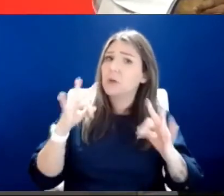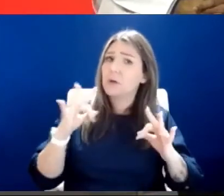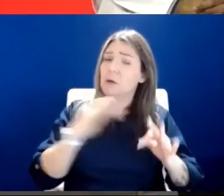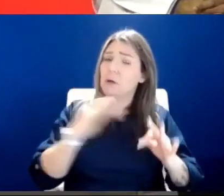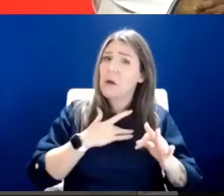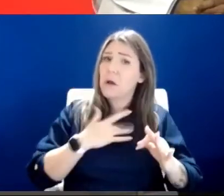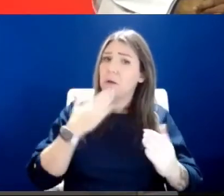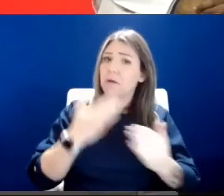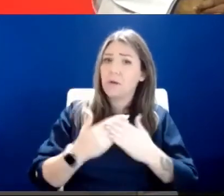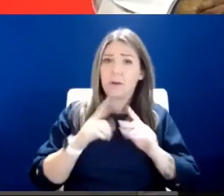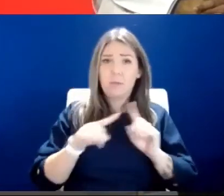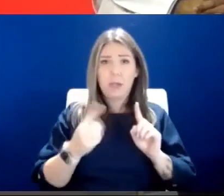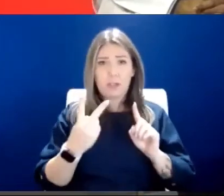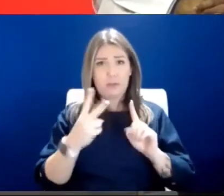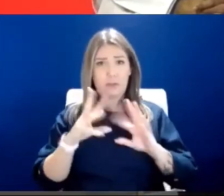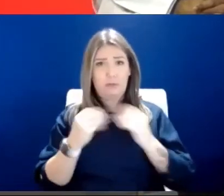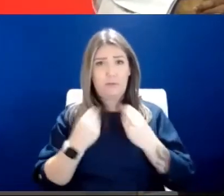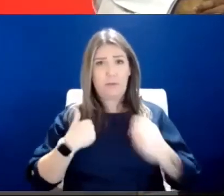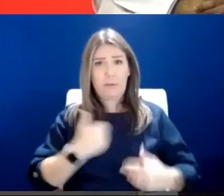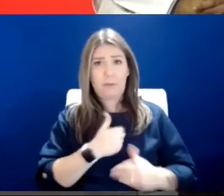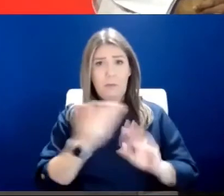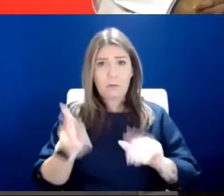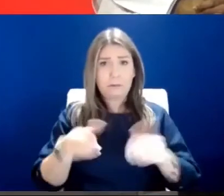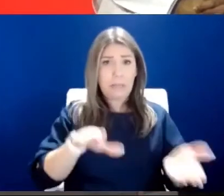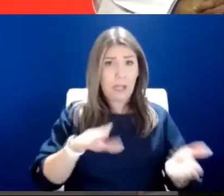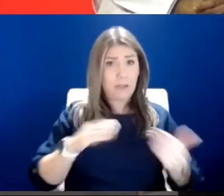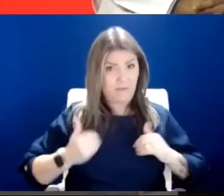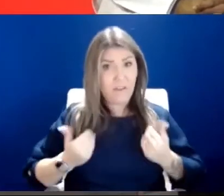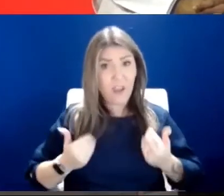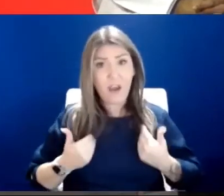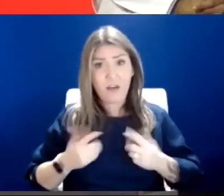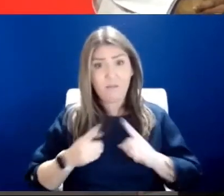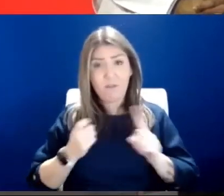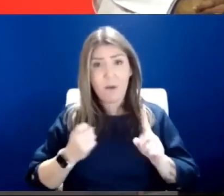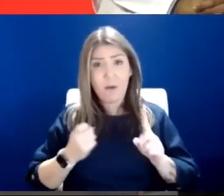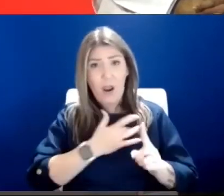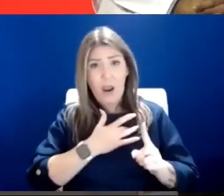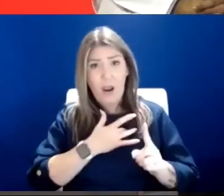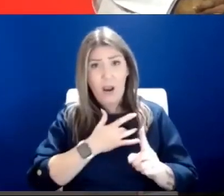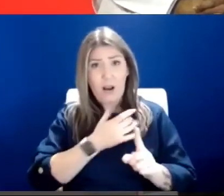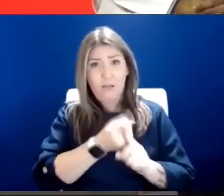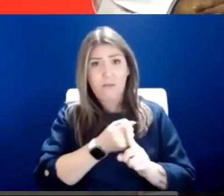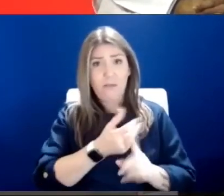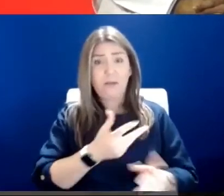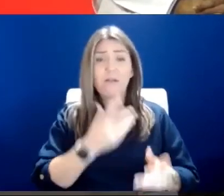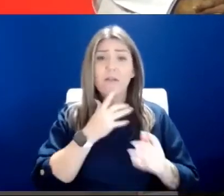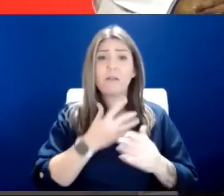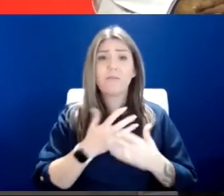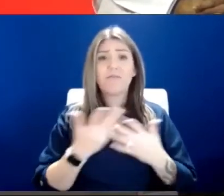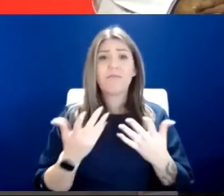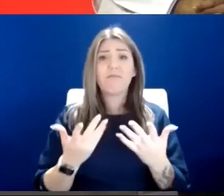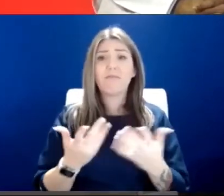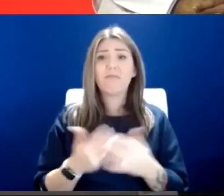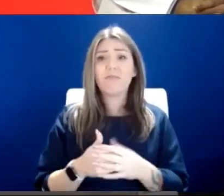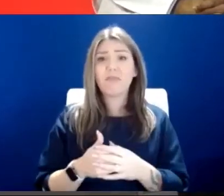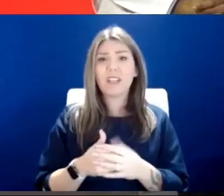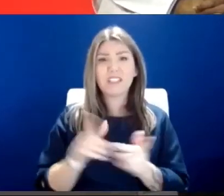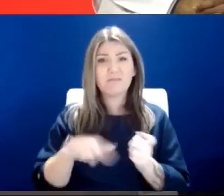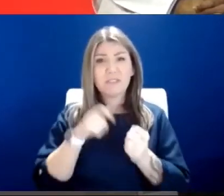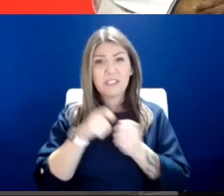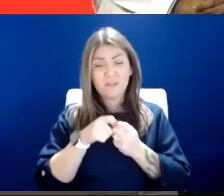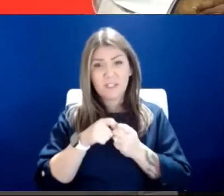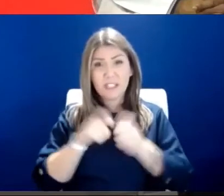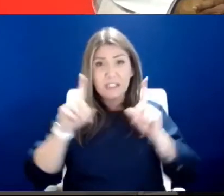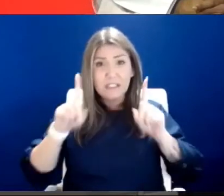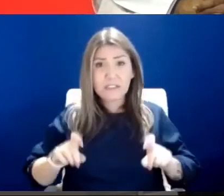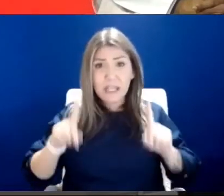two family members who died relatively young from heart attacks, is there a specific test that someone like